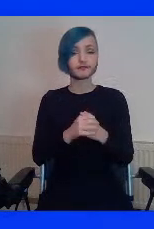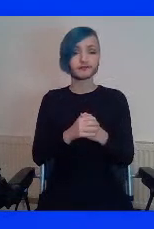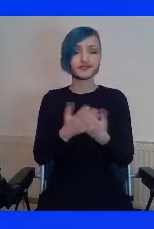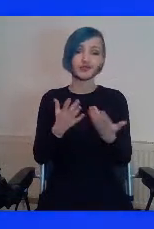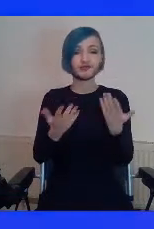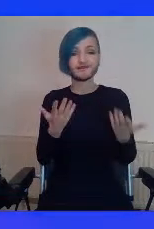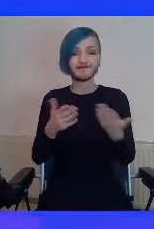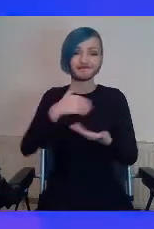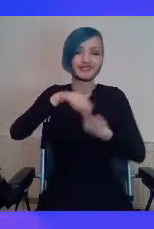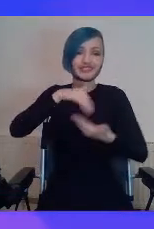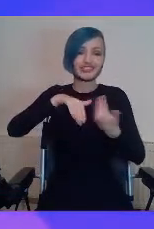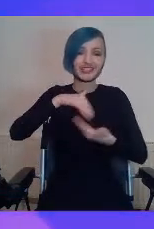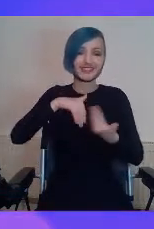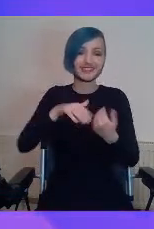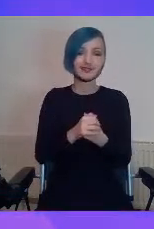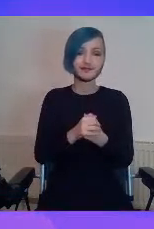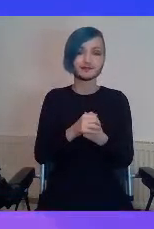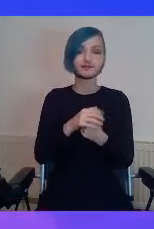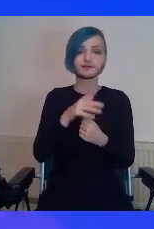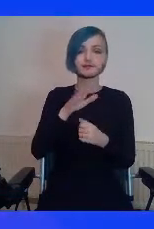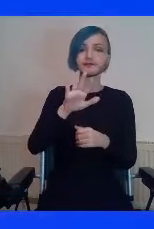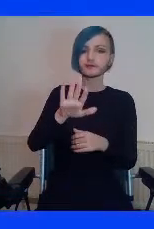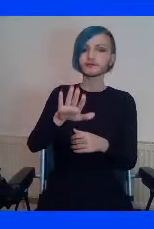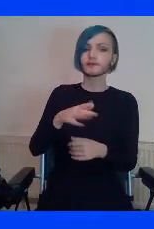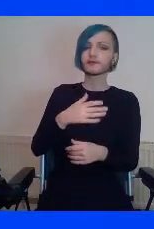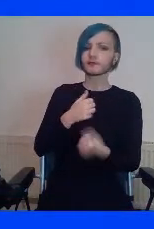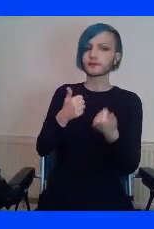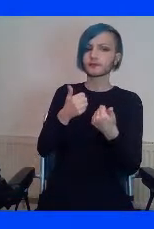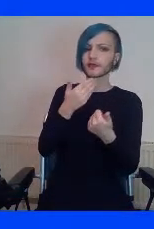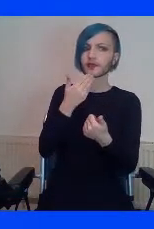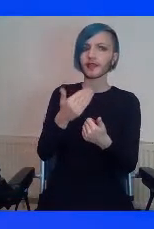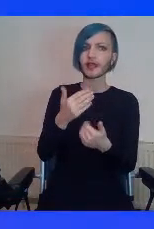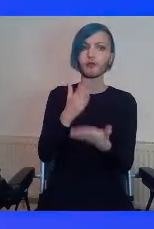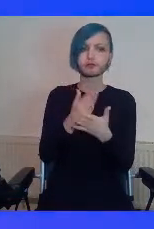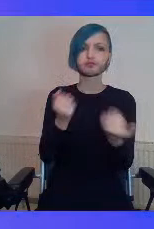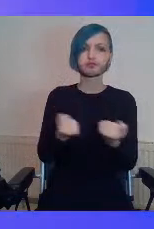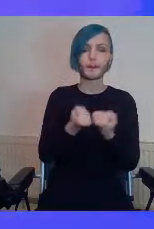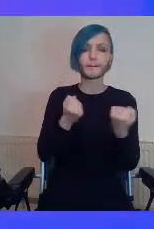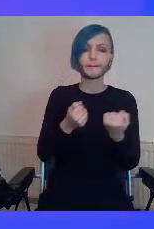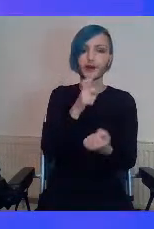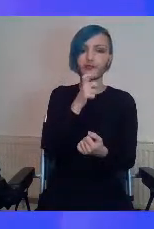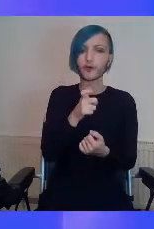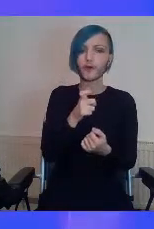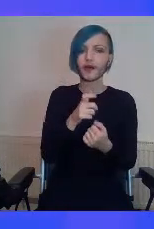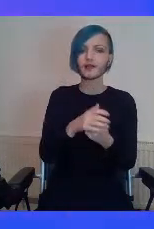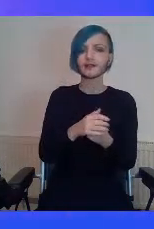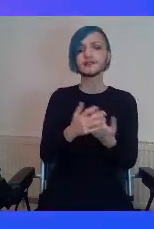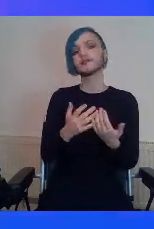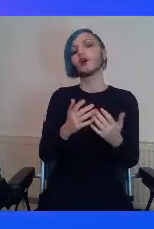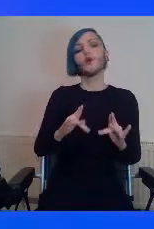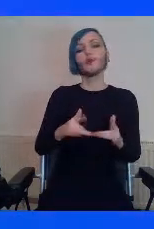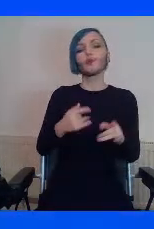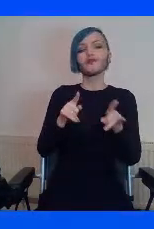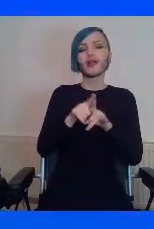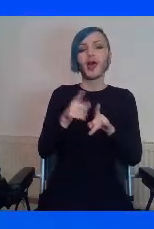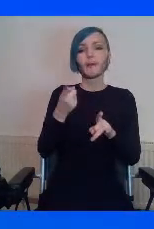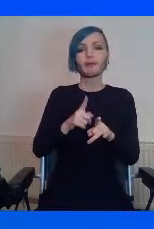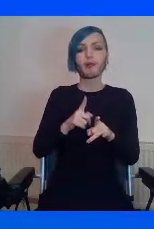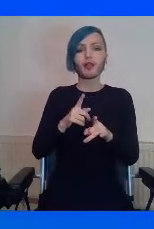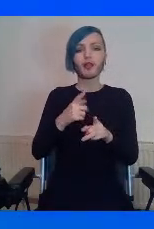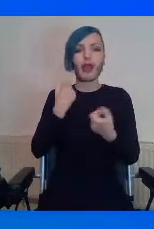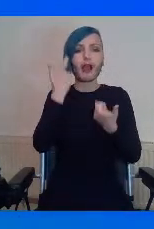No. I mean, you use some really powerful words there. I mean, you were saying that you feel like people are being hunted if they're, like,